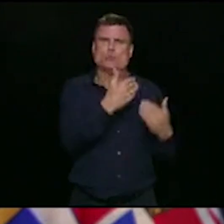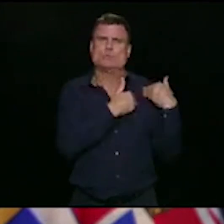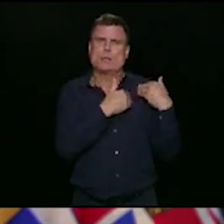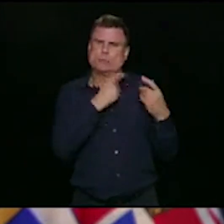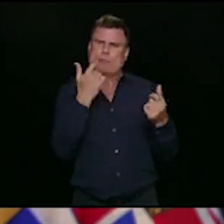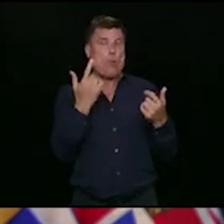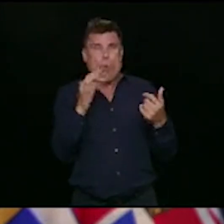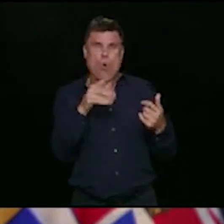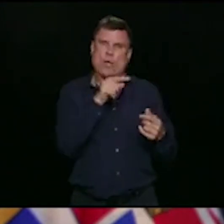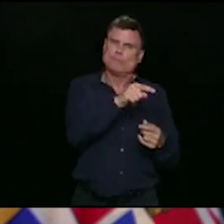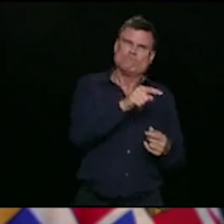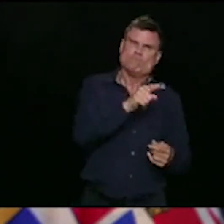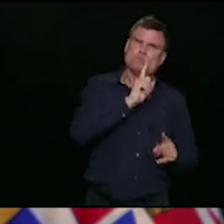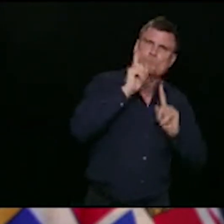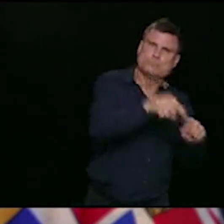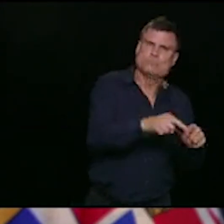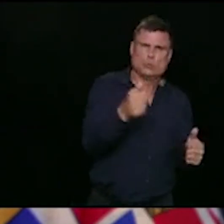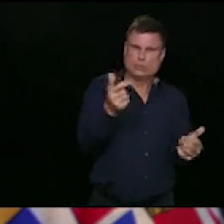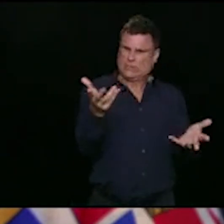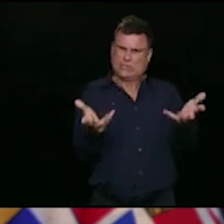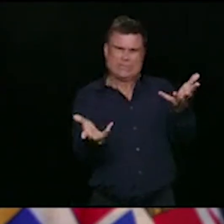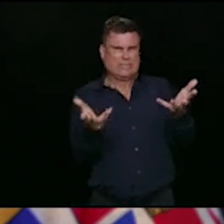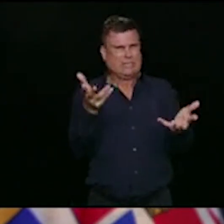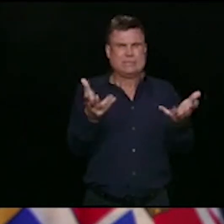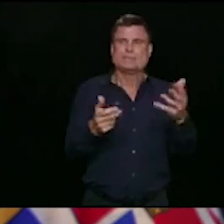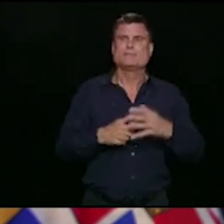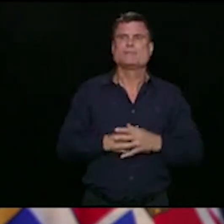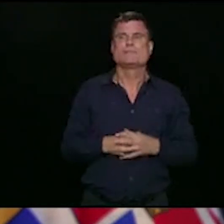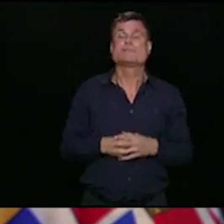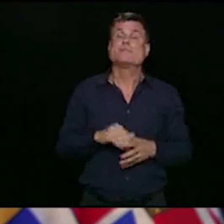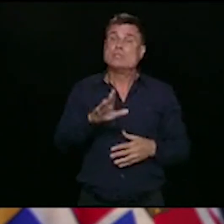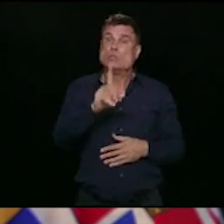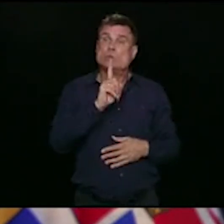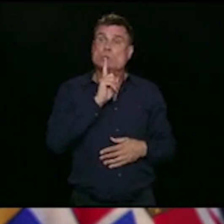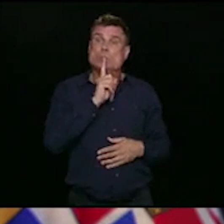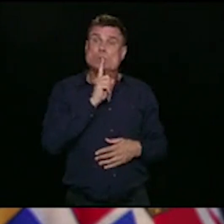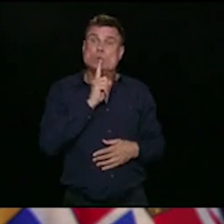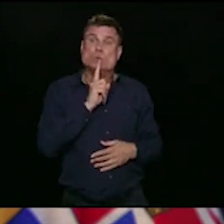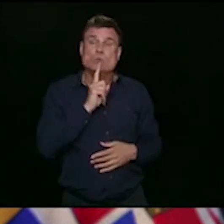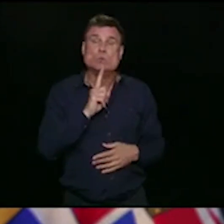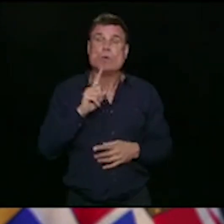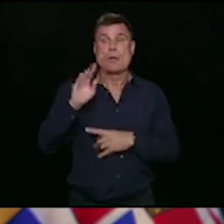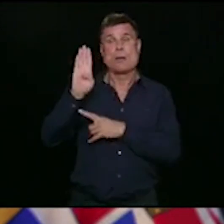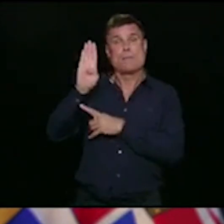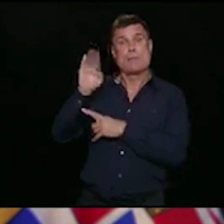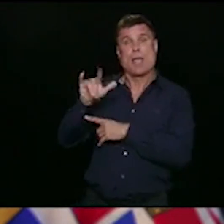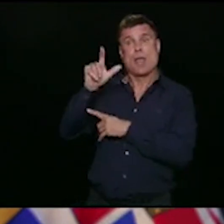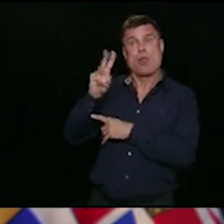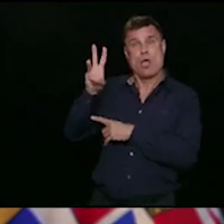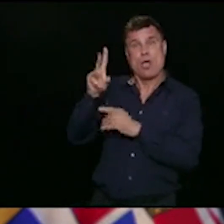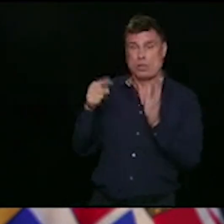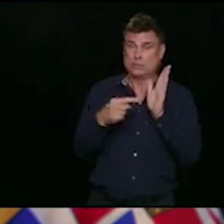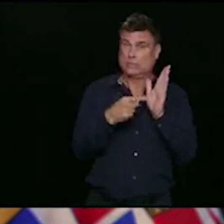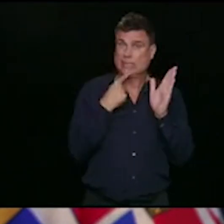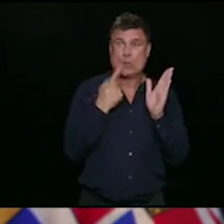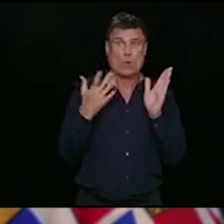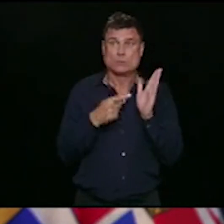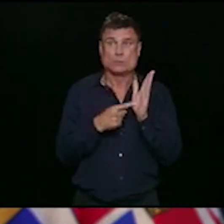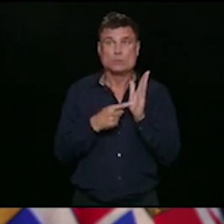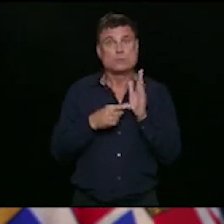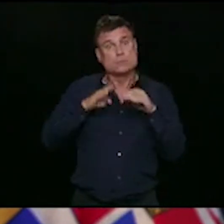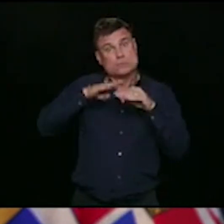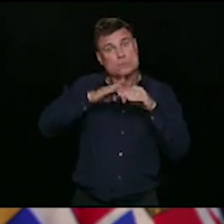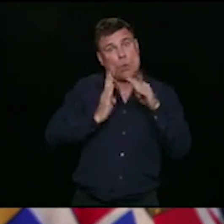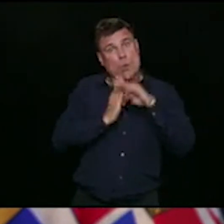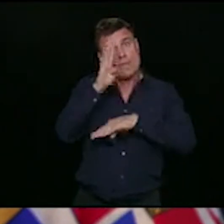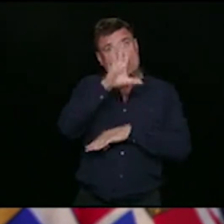that law enforcement and bylaw officers, the order around 50. Is something that can lead to fines,